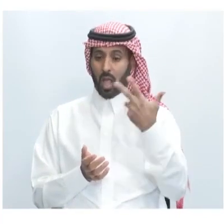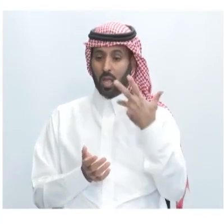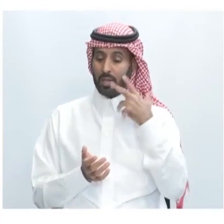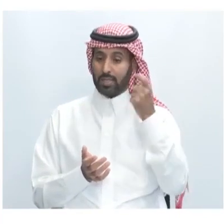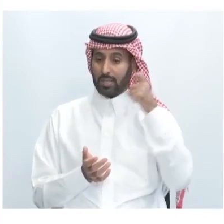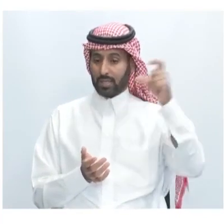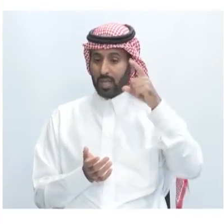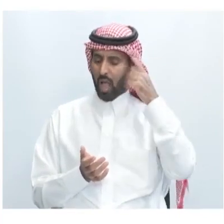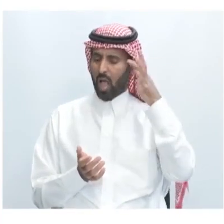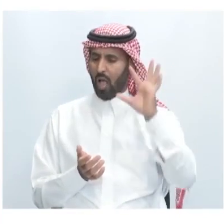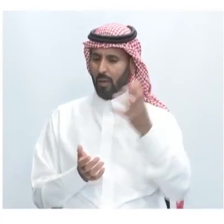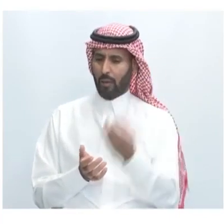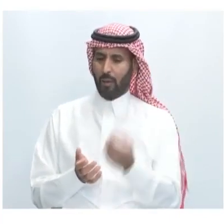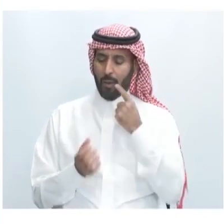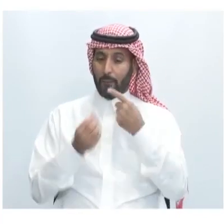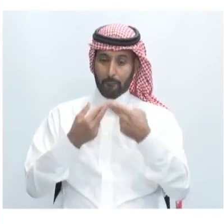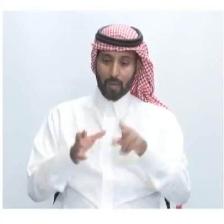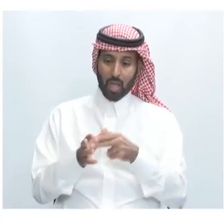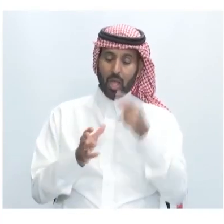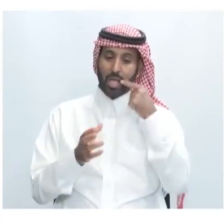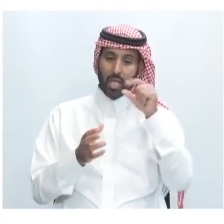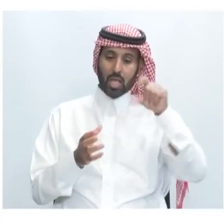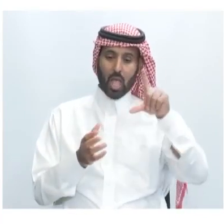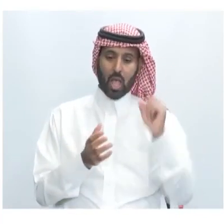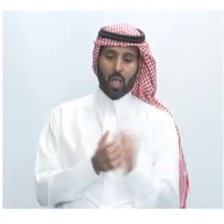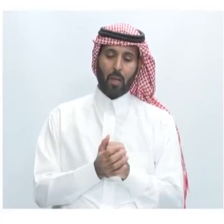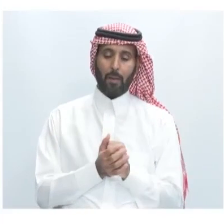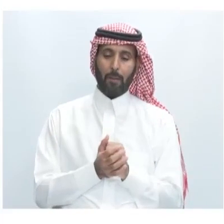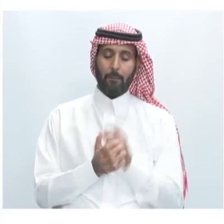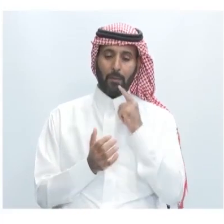any specific holiday, we begin it with the capital letter.